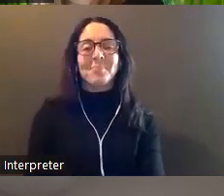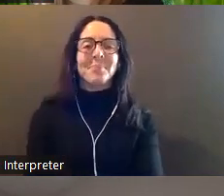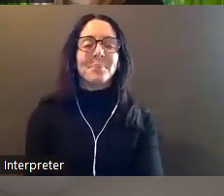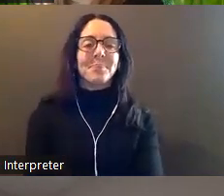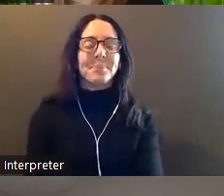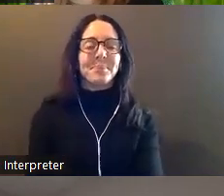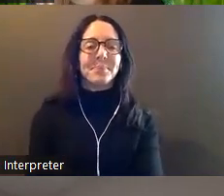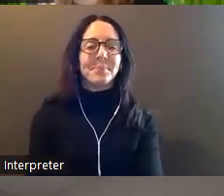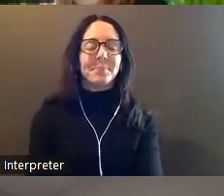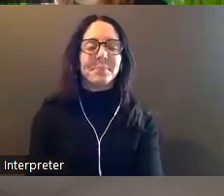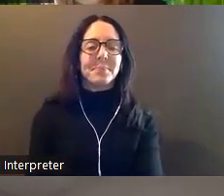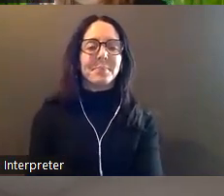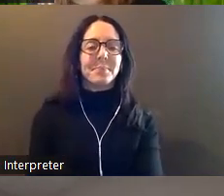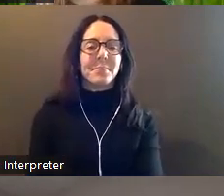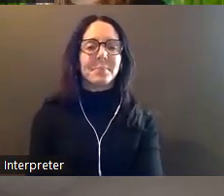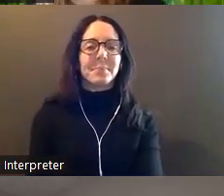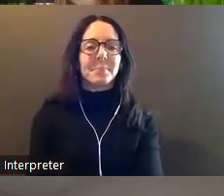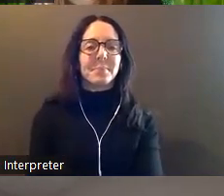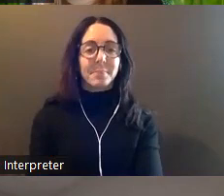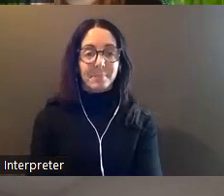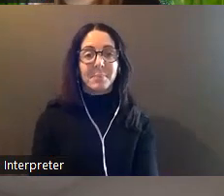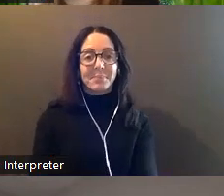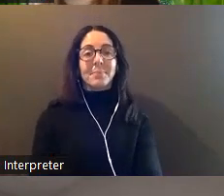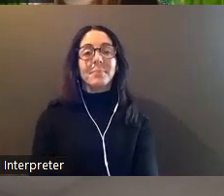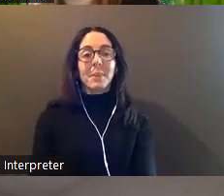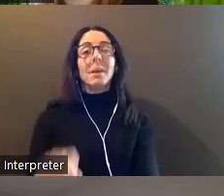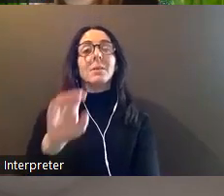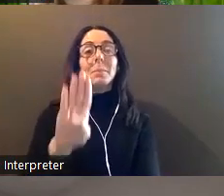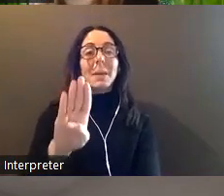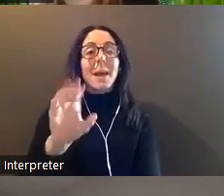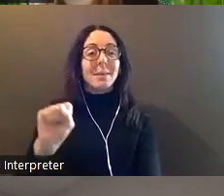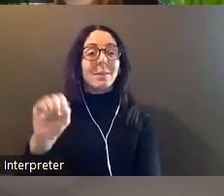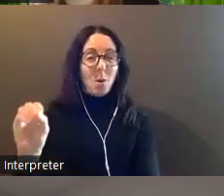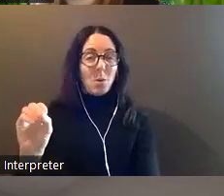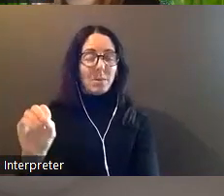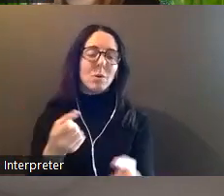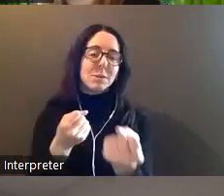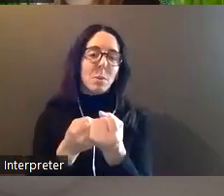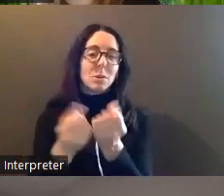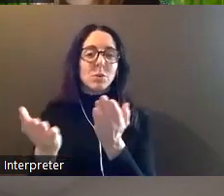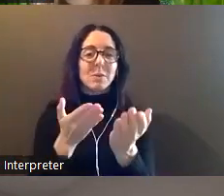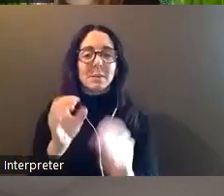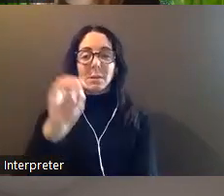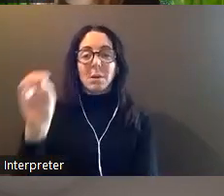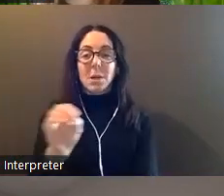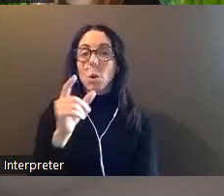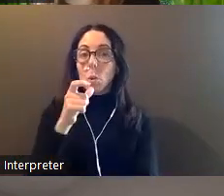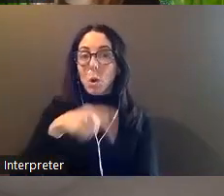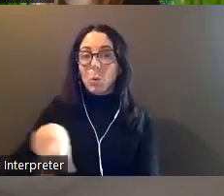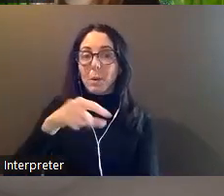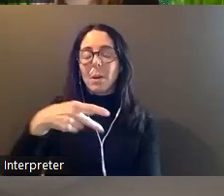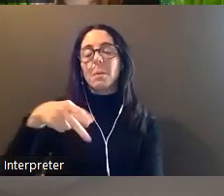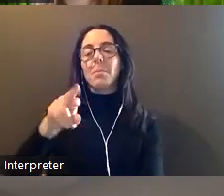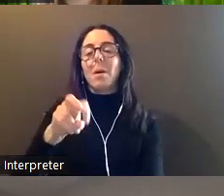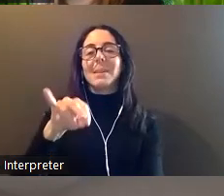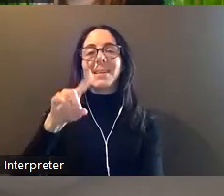Well, who are we? The Behavioral Supports of Ontario, Support Services of Ontario. Providence Care